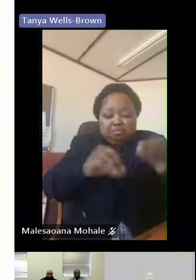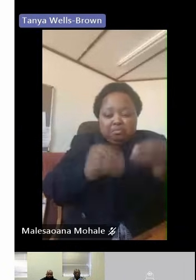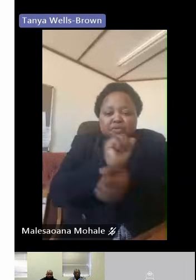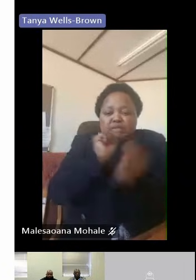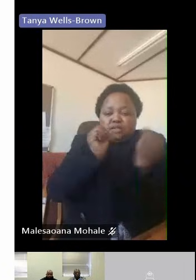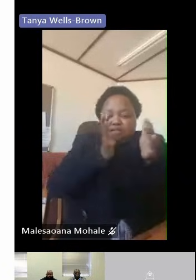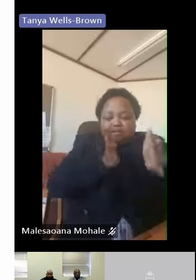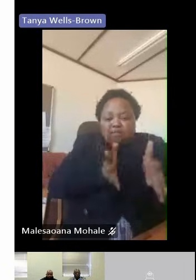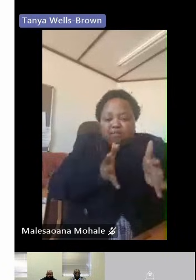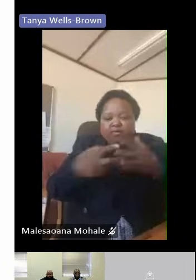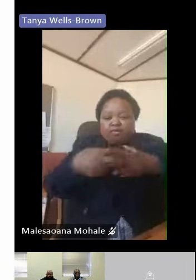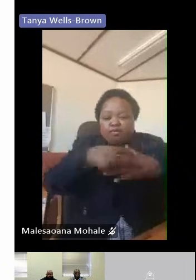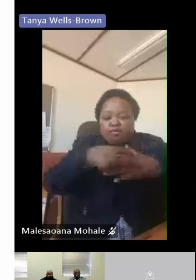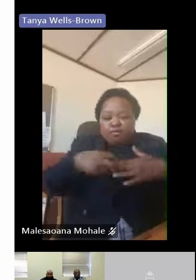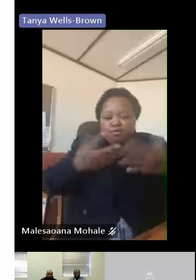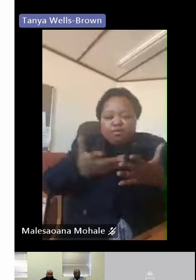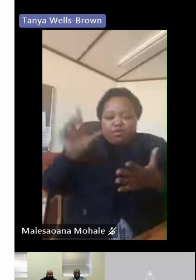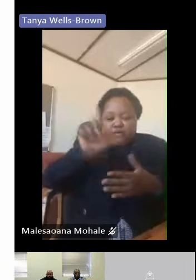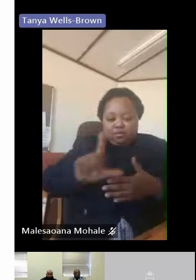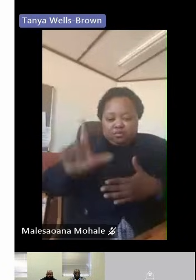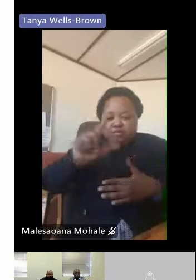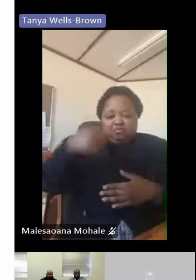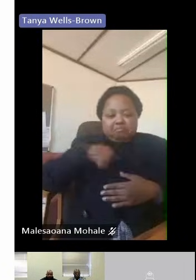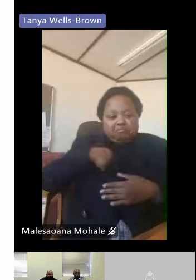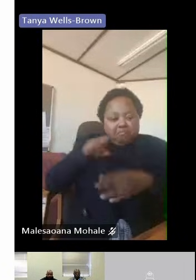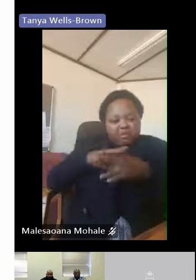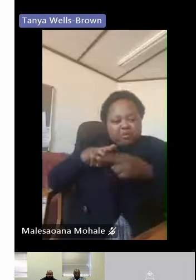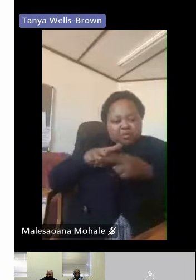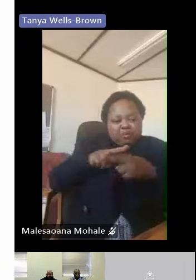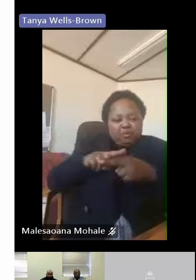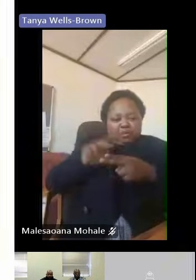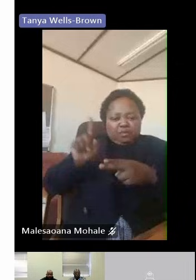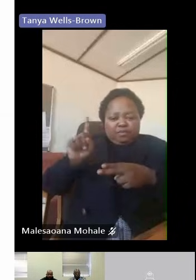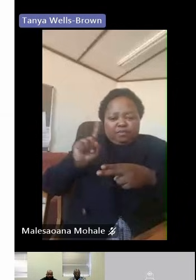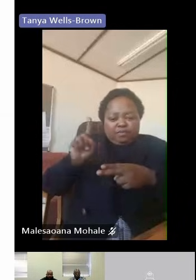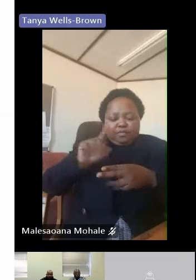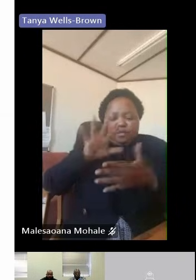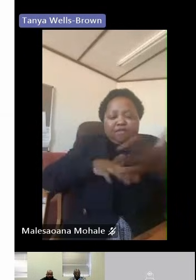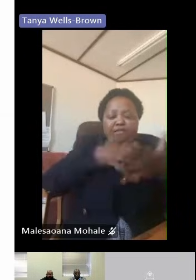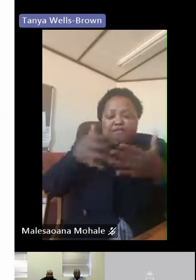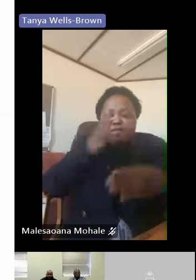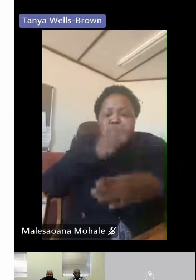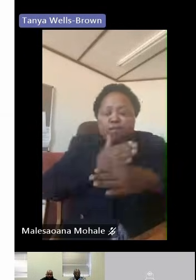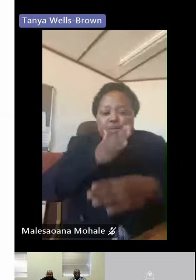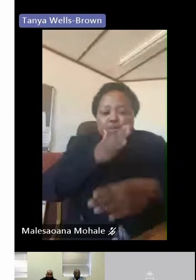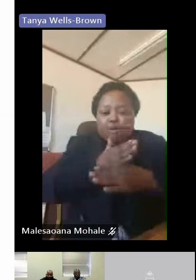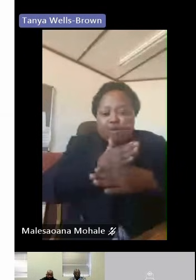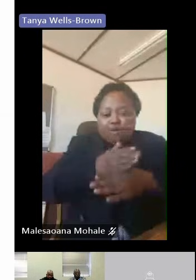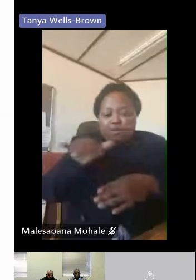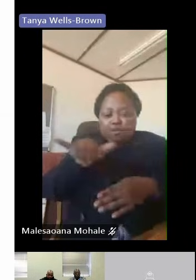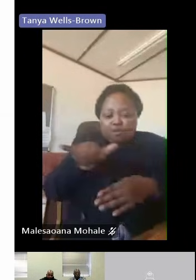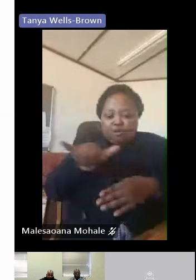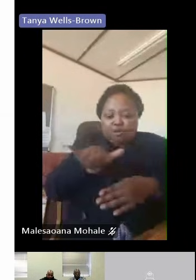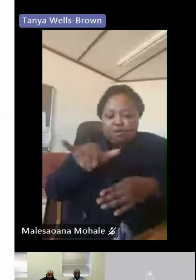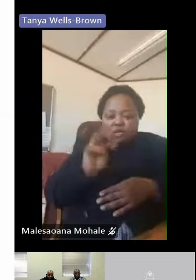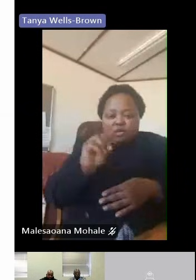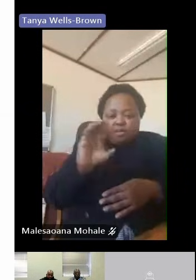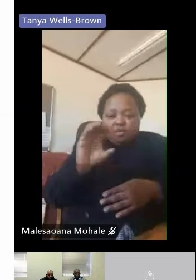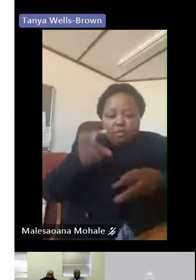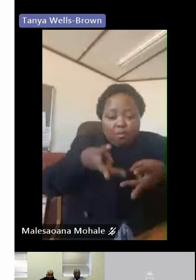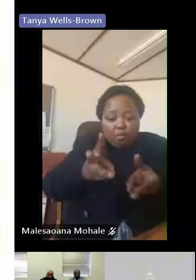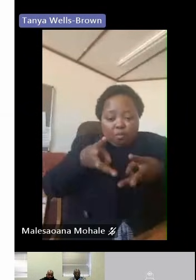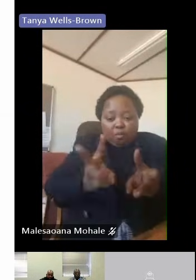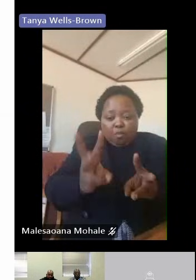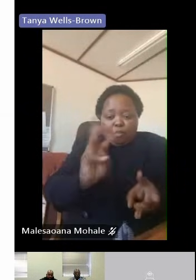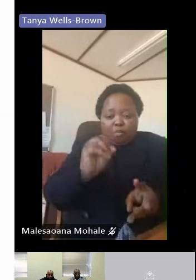Lesotho. I used a predefined framework, which is the collective impact model, which looks at coordination